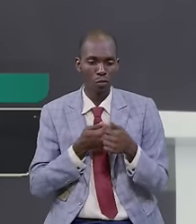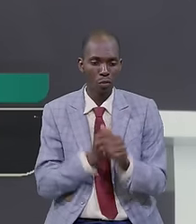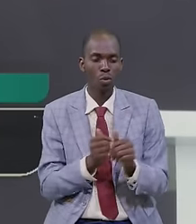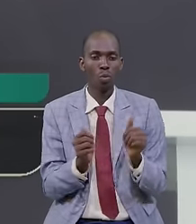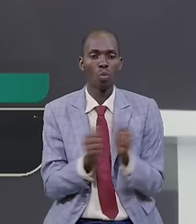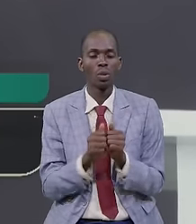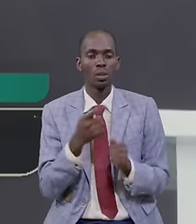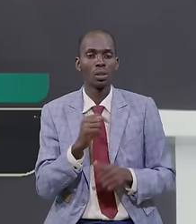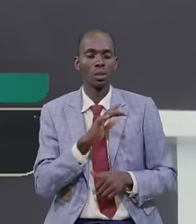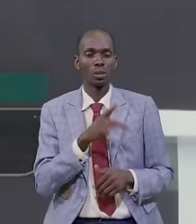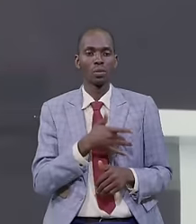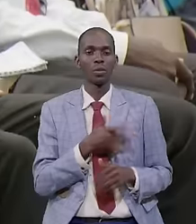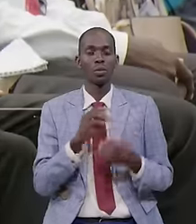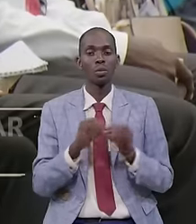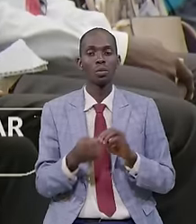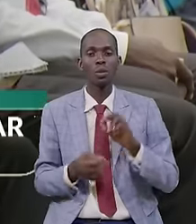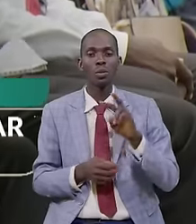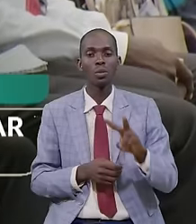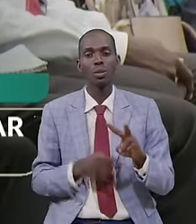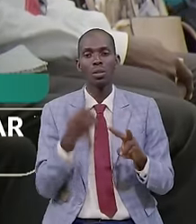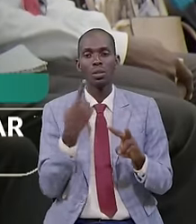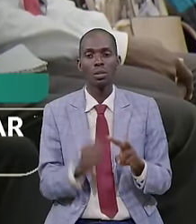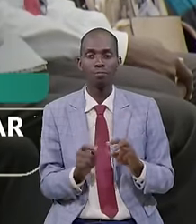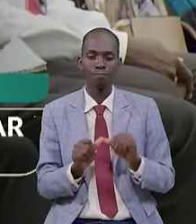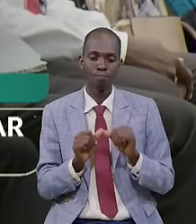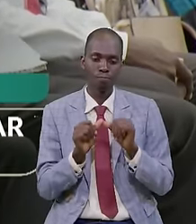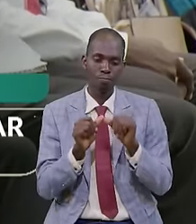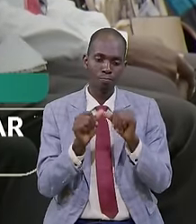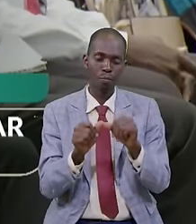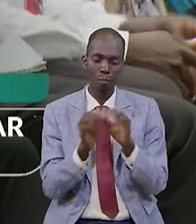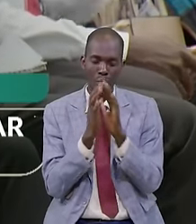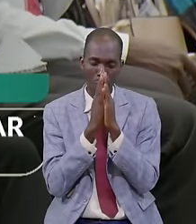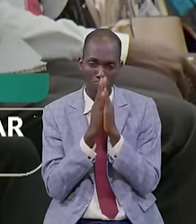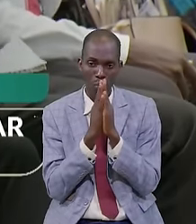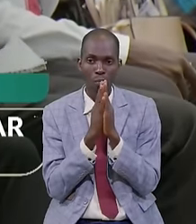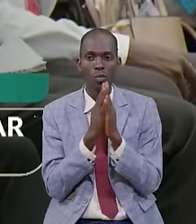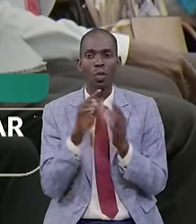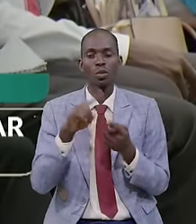Number two is the persevering devotion to